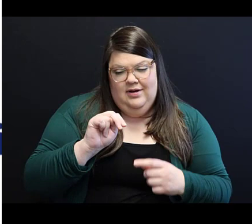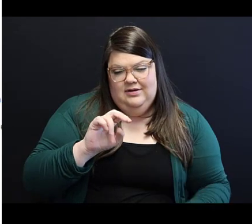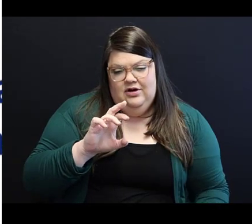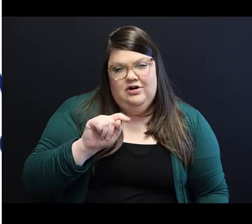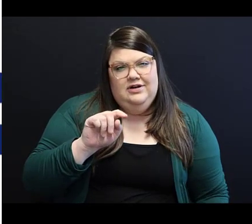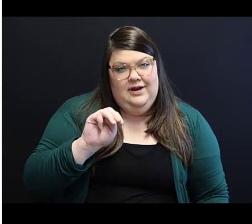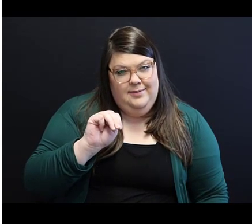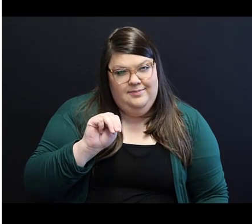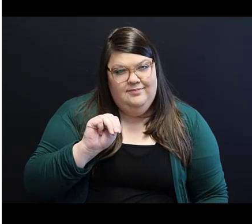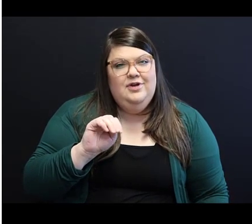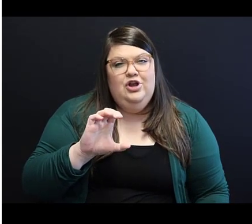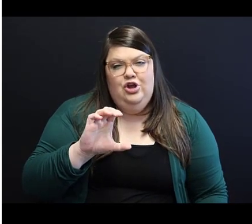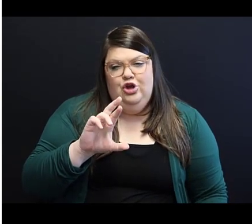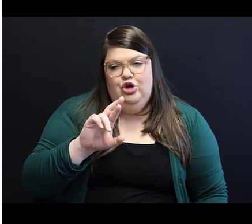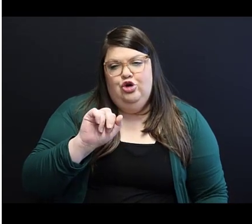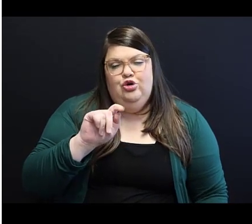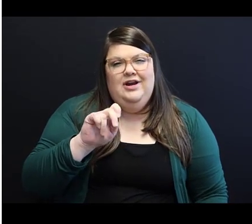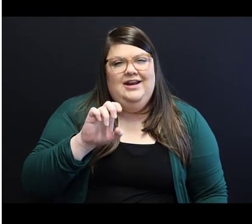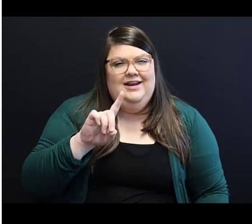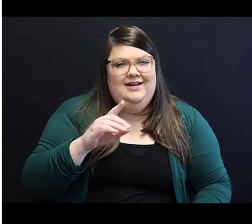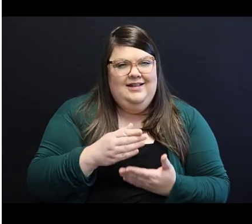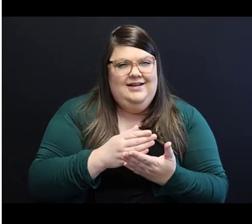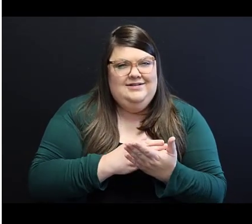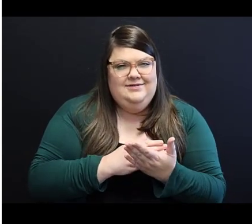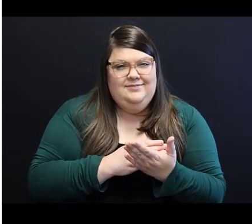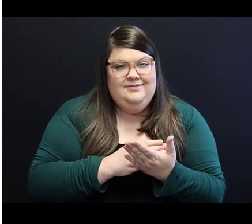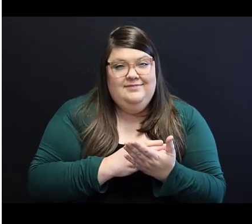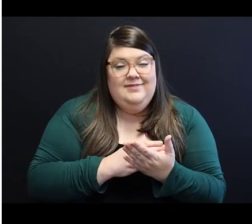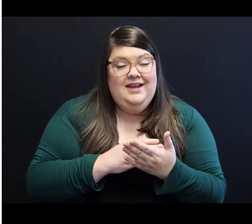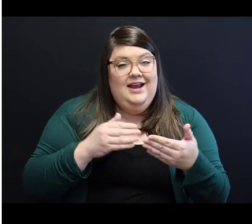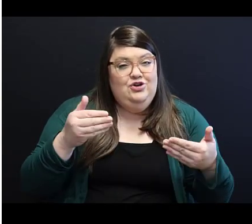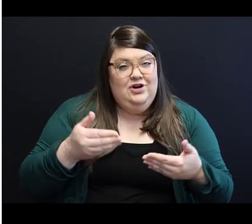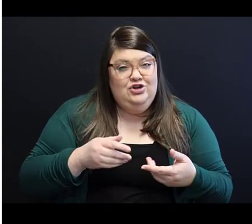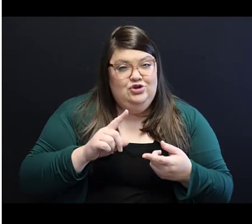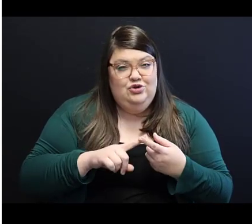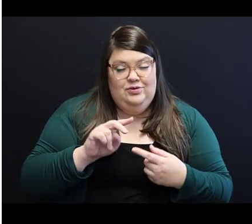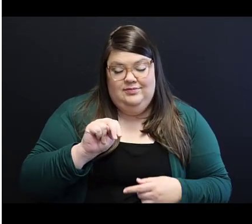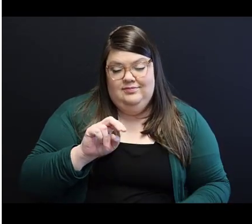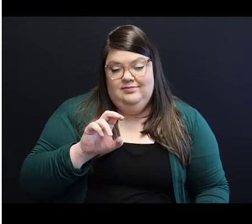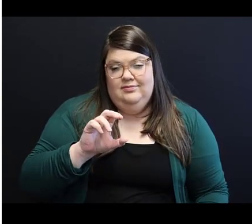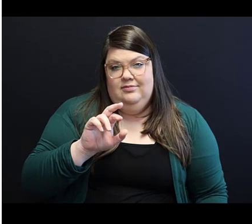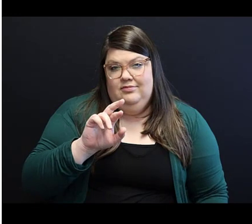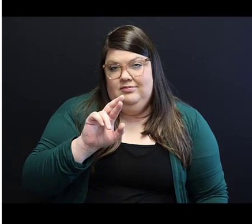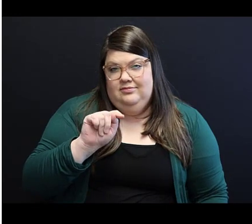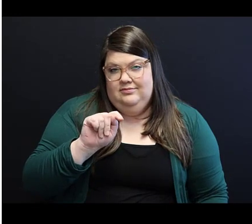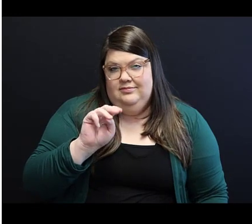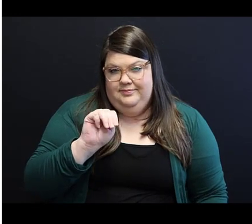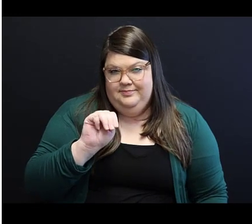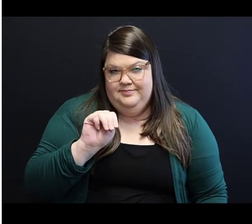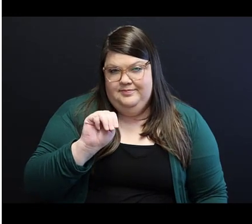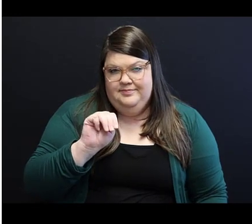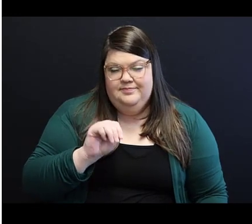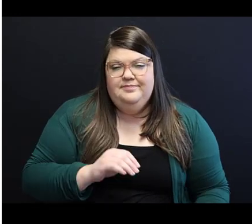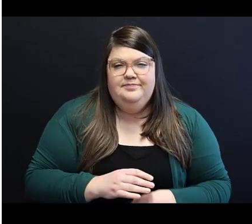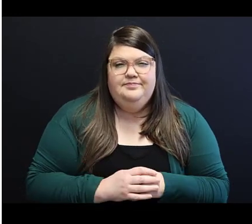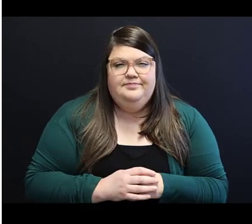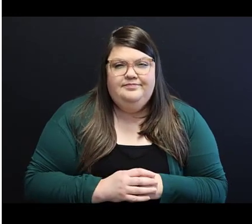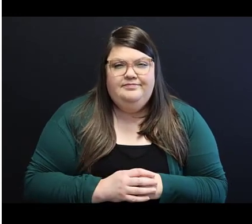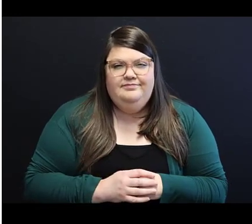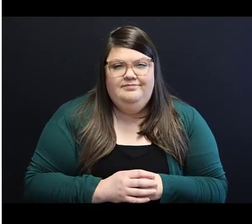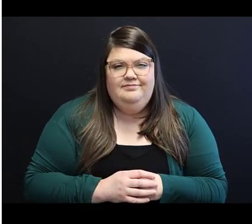Curated List. Introduction to the National Clearinghouse of Rehabilitation Training Materials,